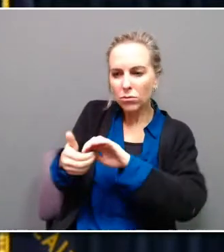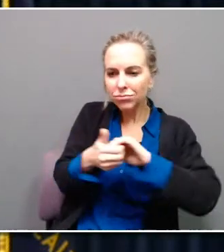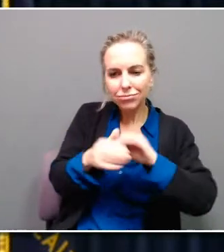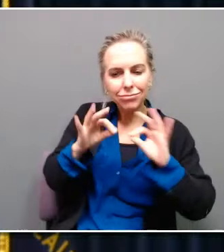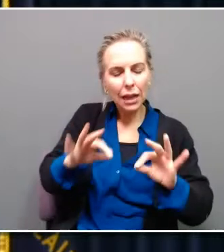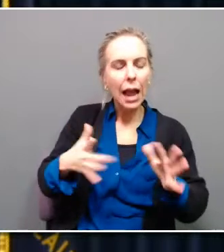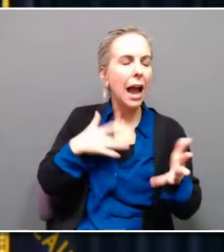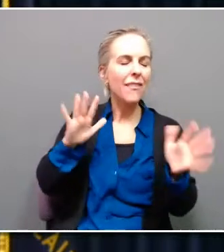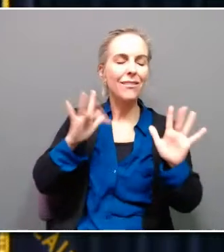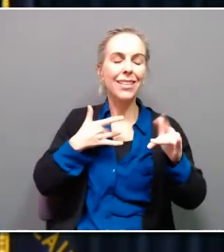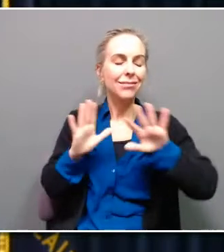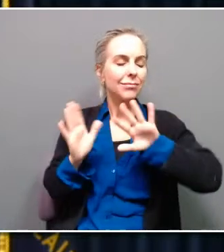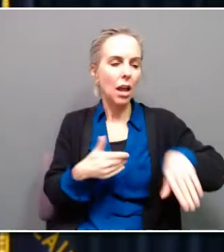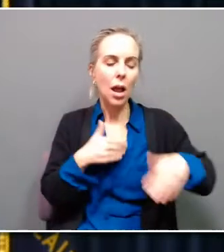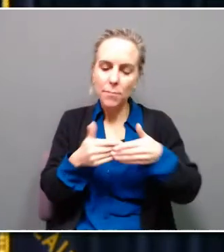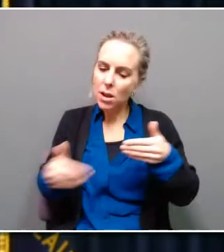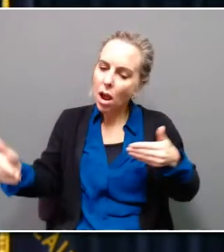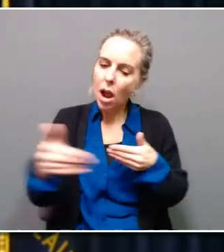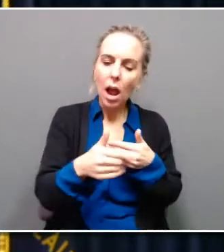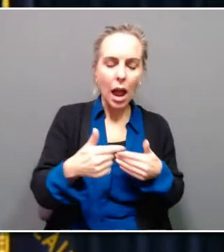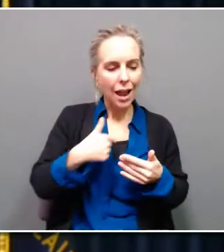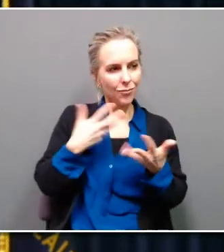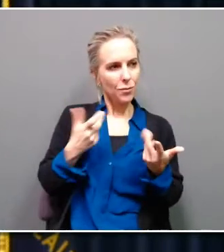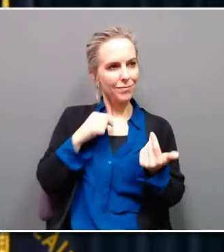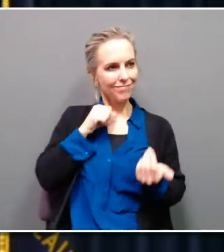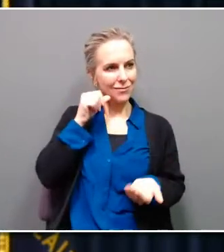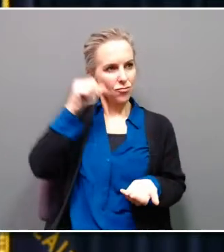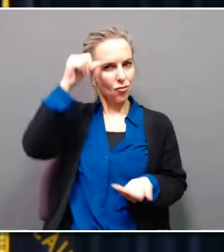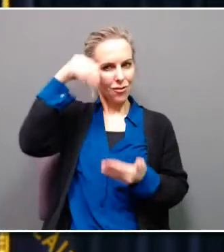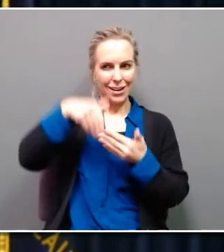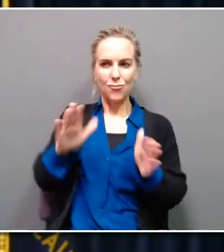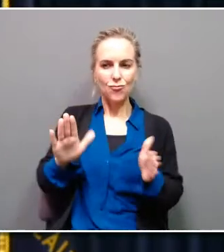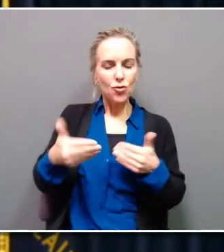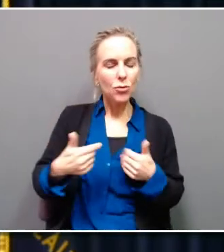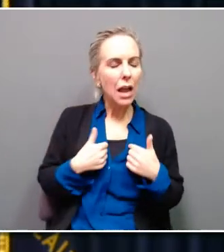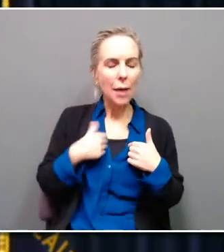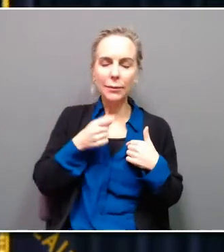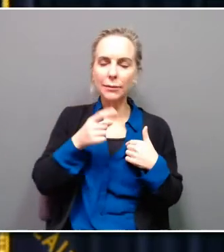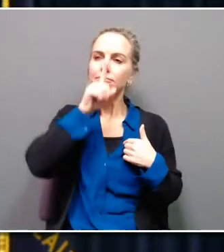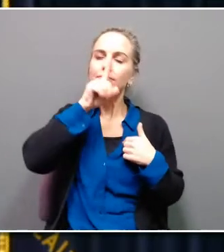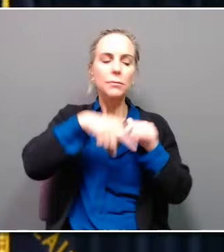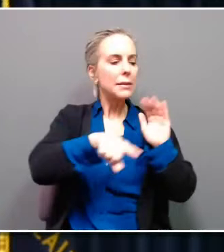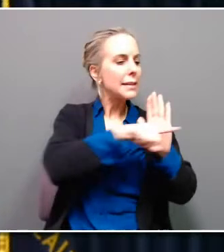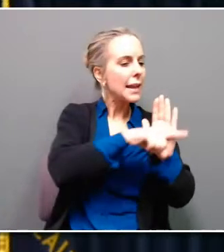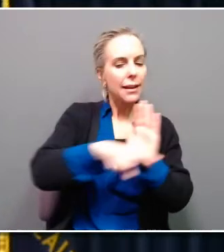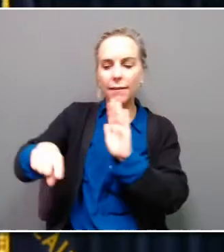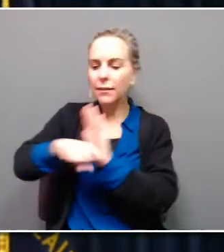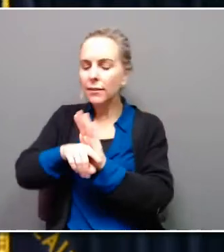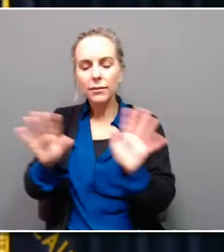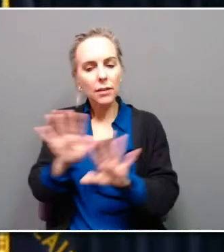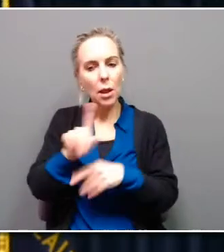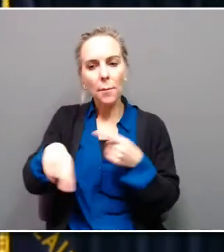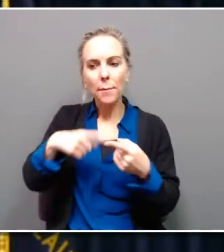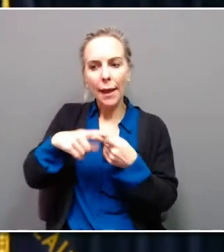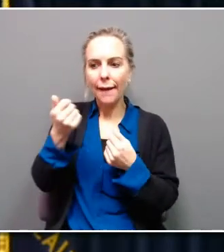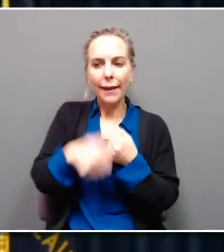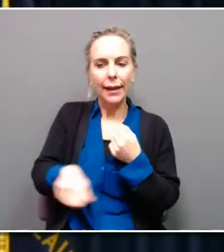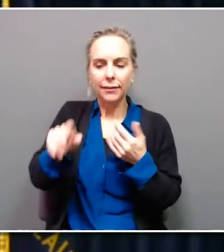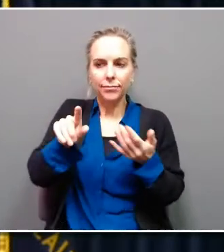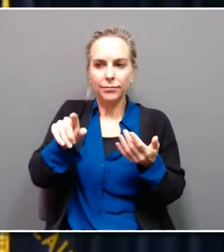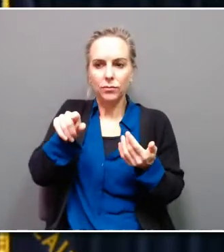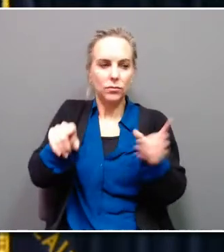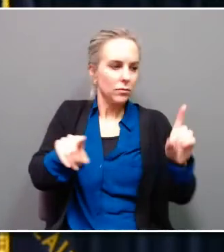that. I want to be the adult in the room. I'm not going to say negative things about them, because however